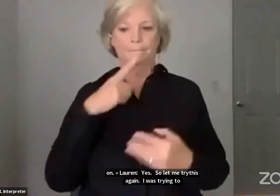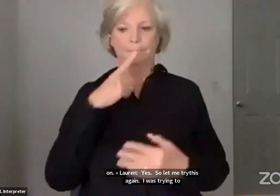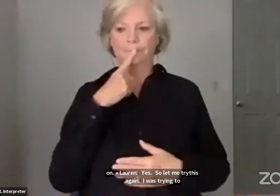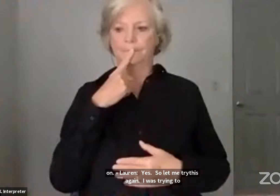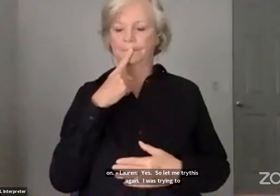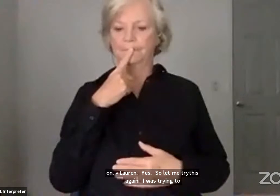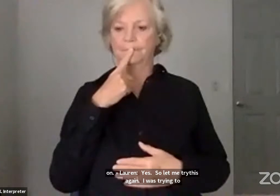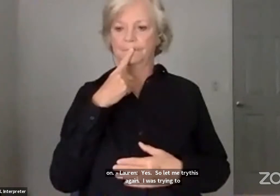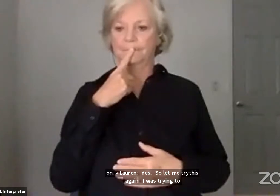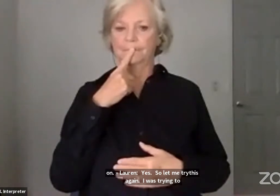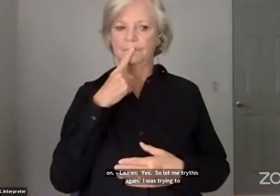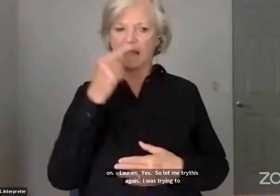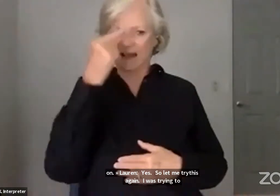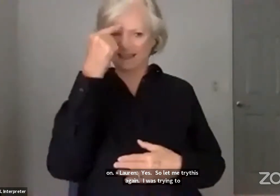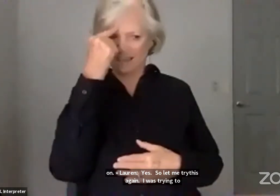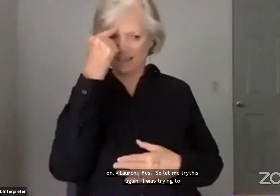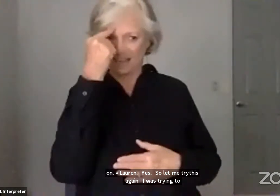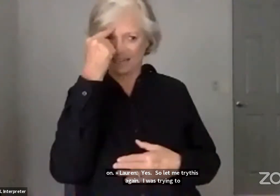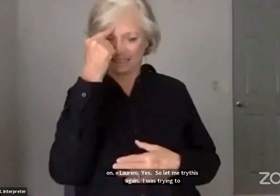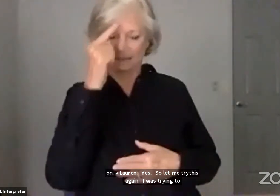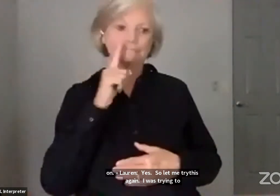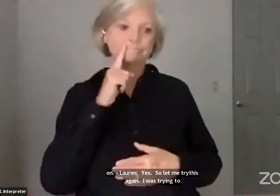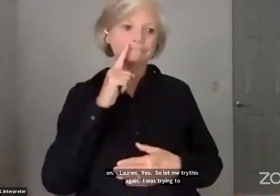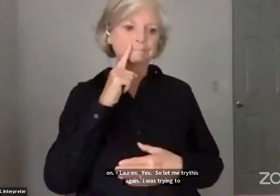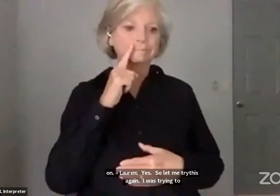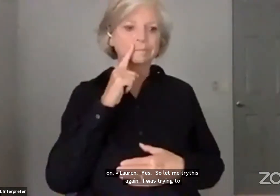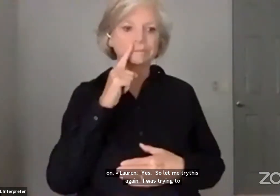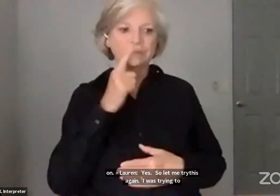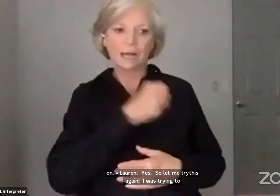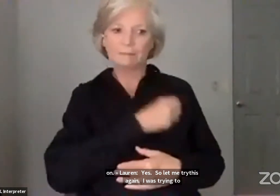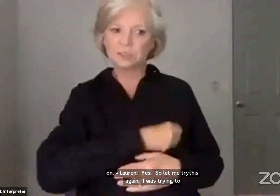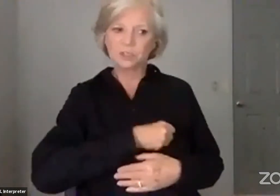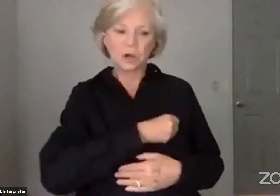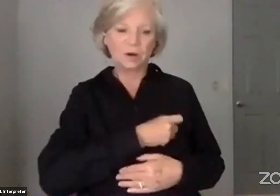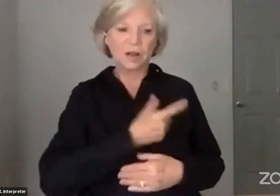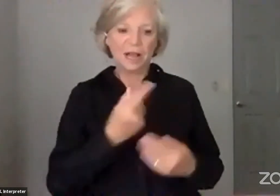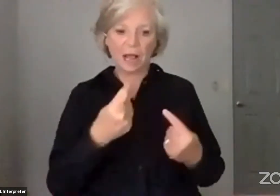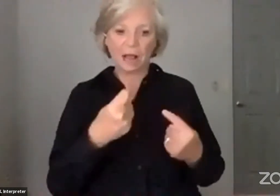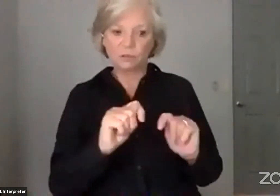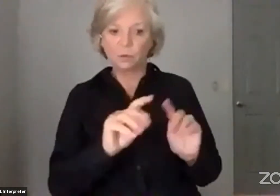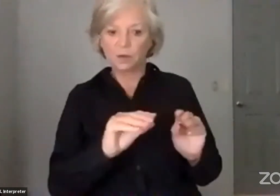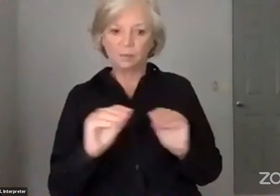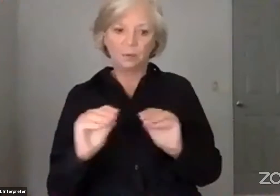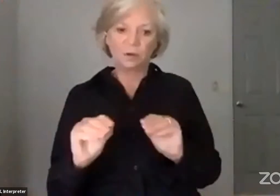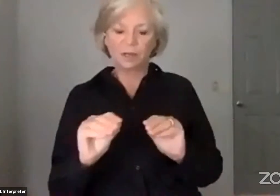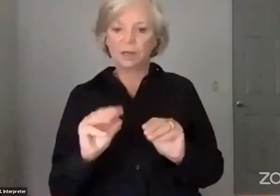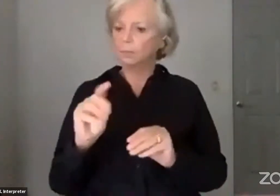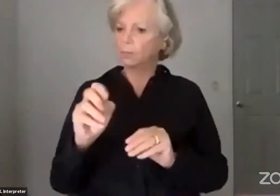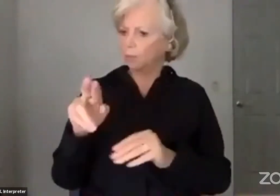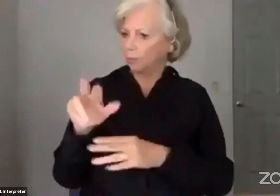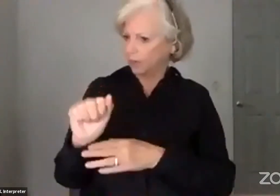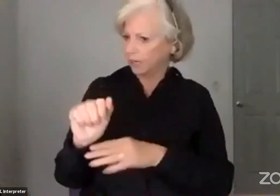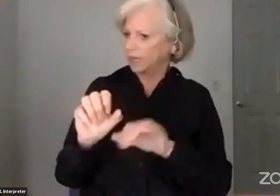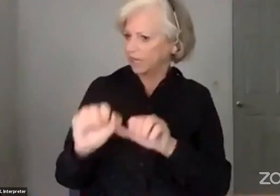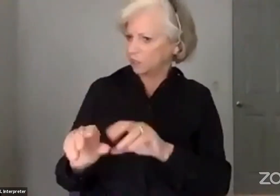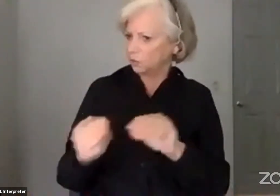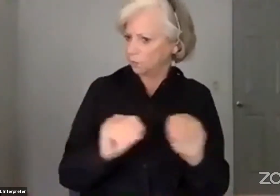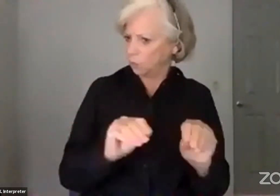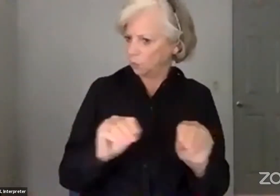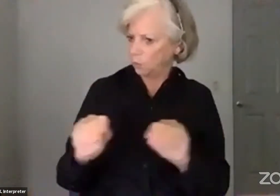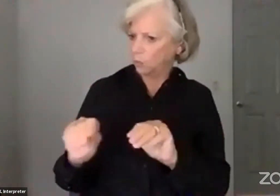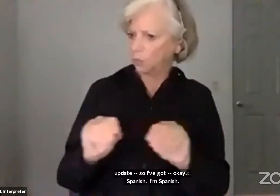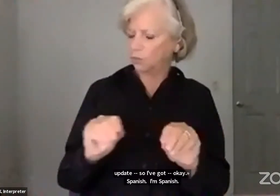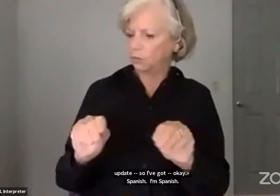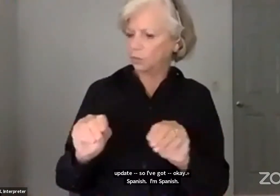I think. I'm sorry. I was just trying to move. Is Maria, are you able to move between